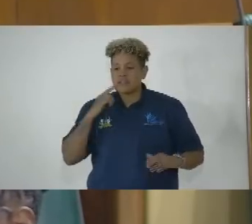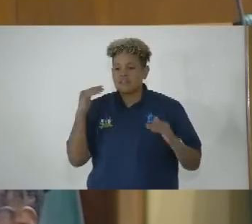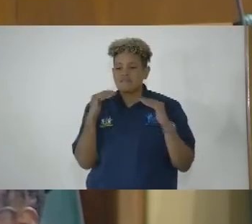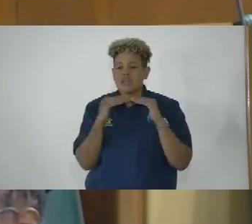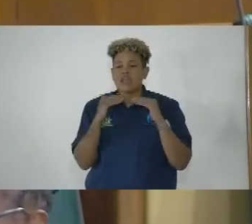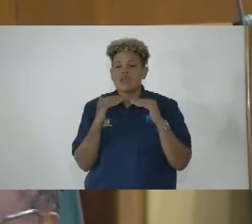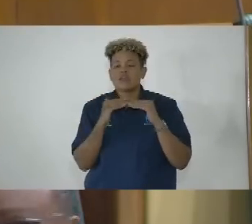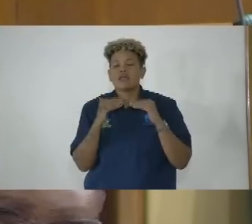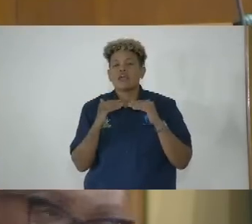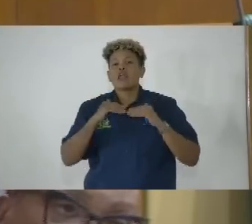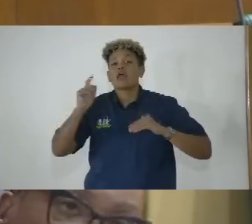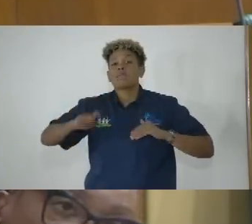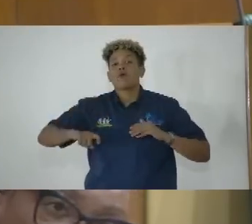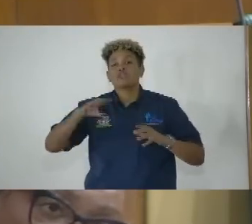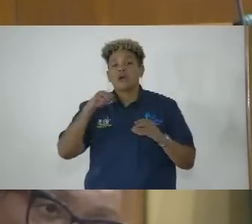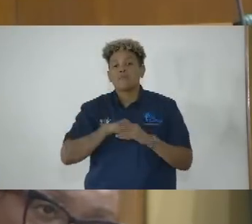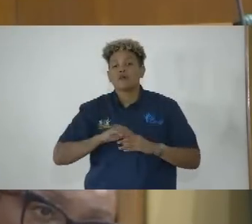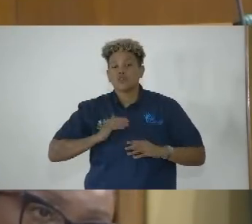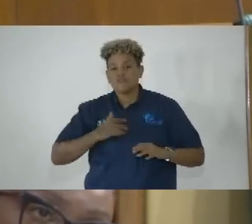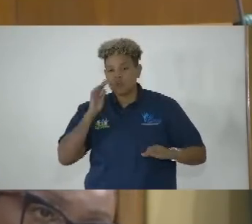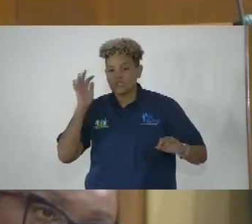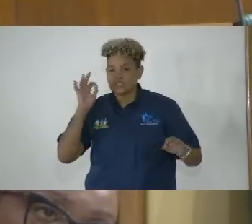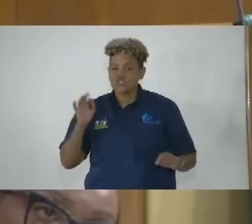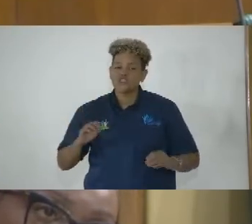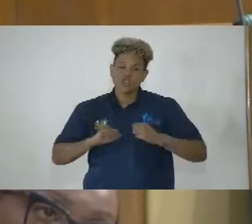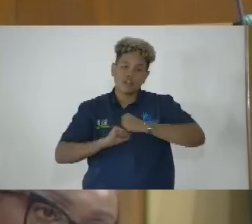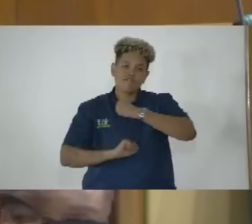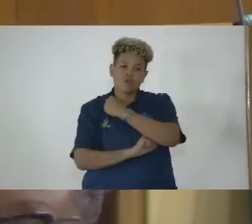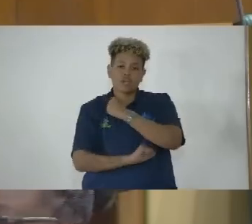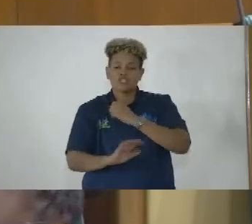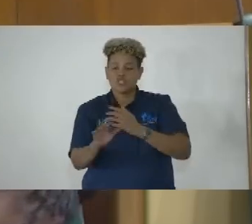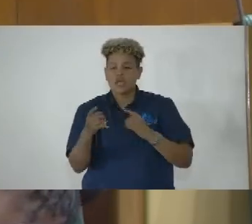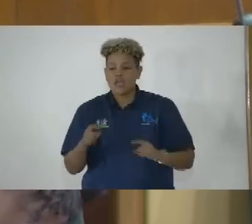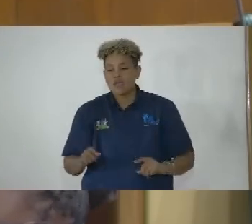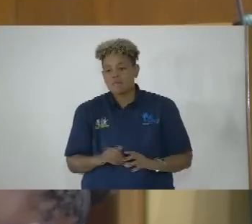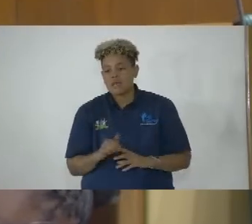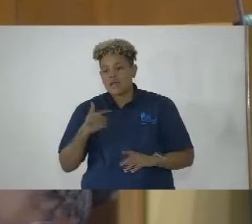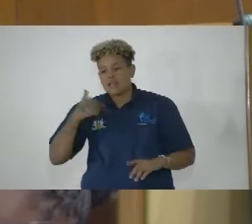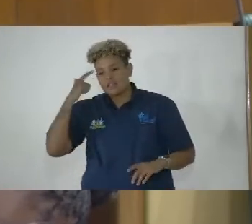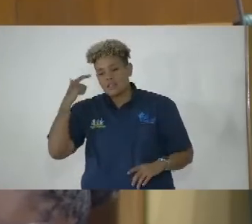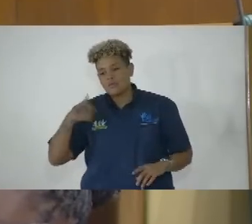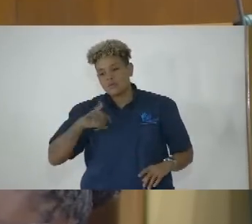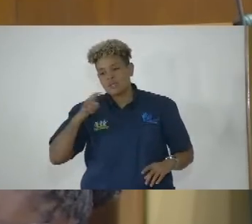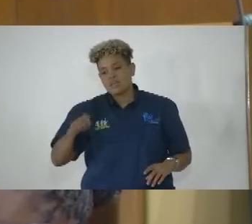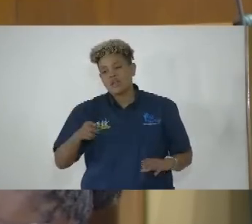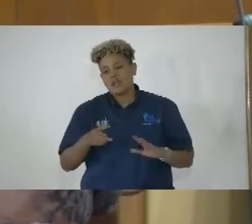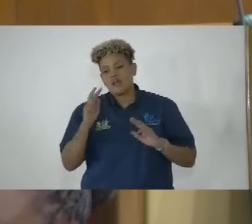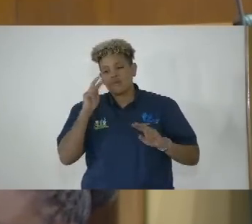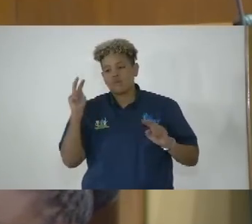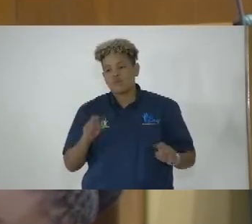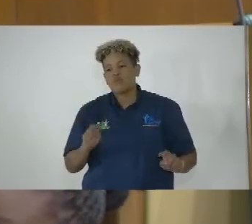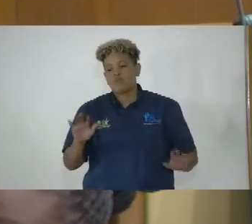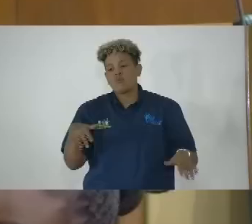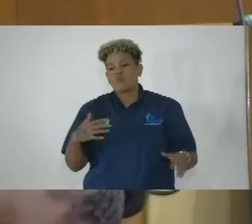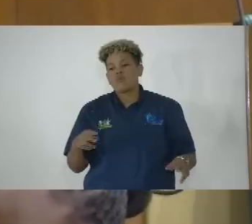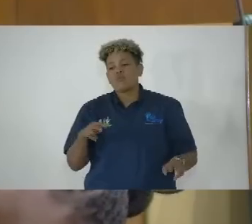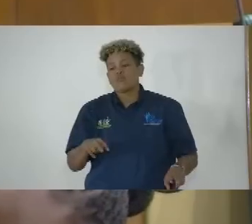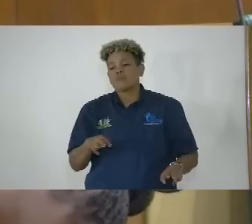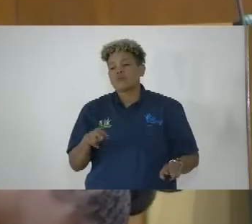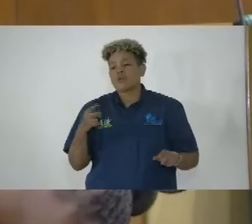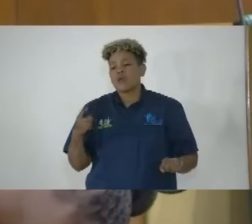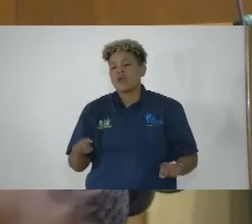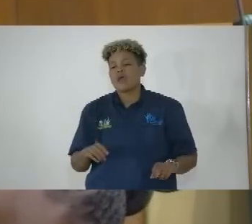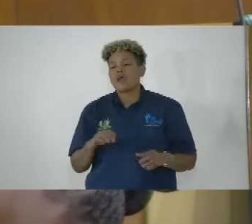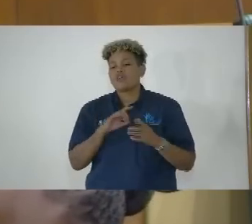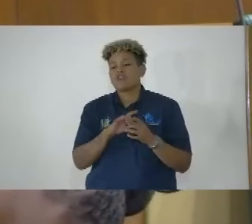fairness must be a part of its foundation. And I think that we need to have a relook at it